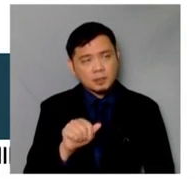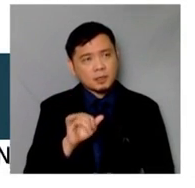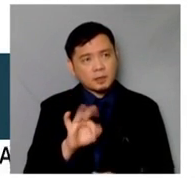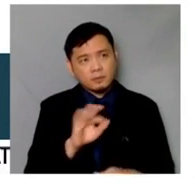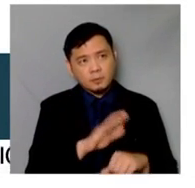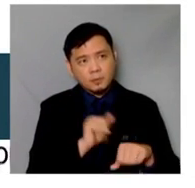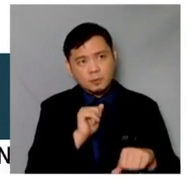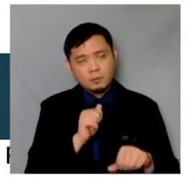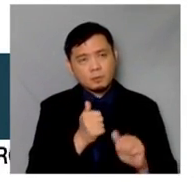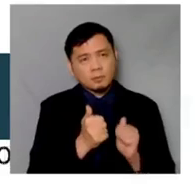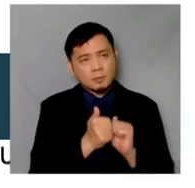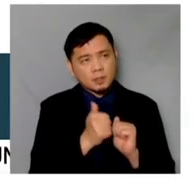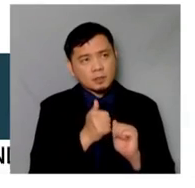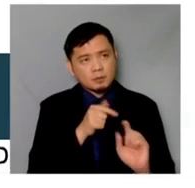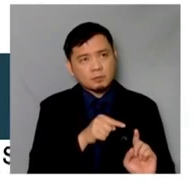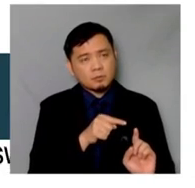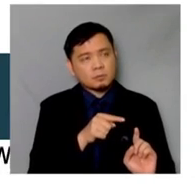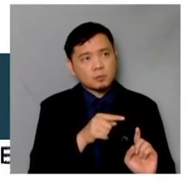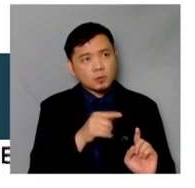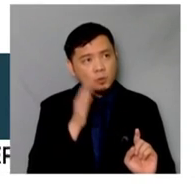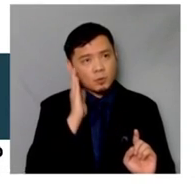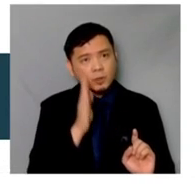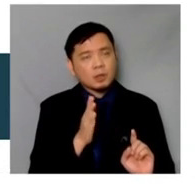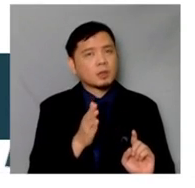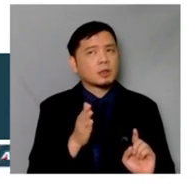he be calling for her freedom? And